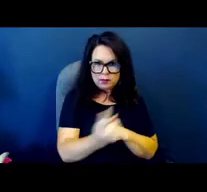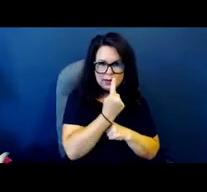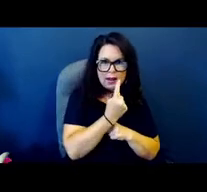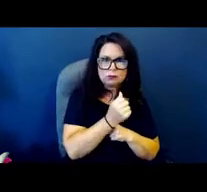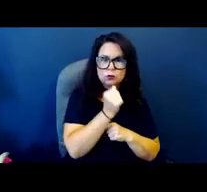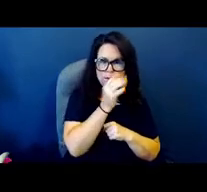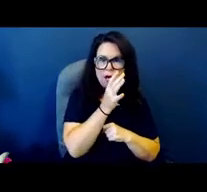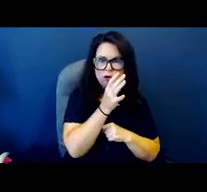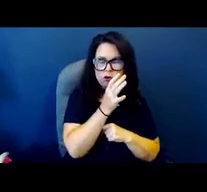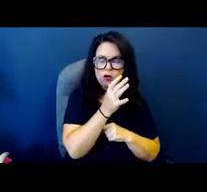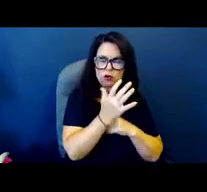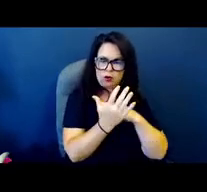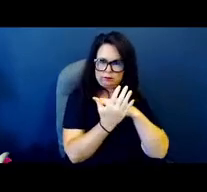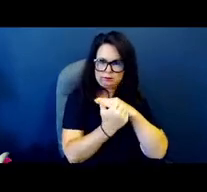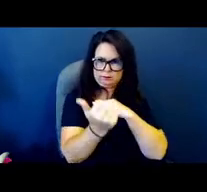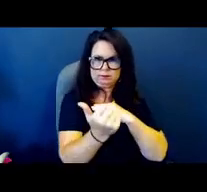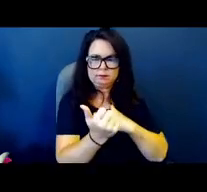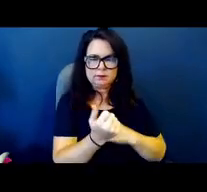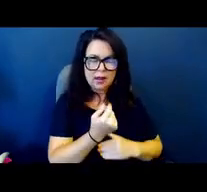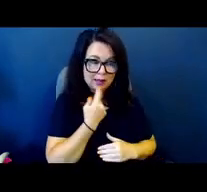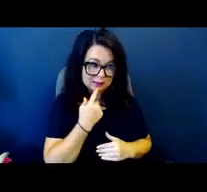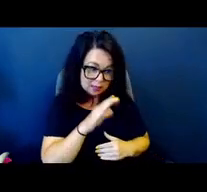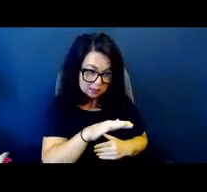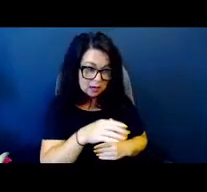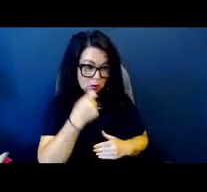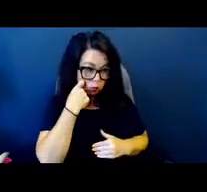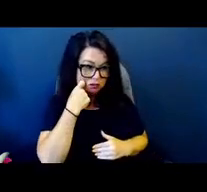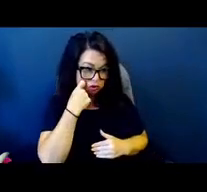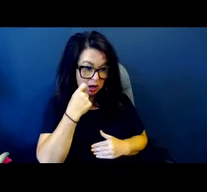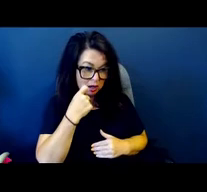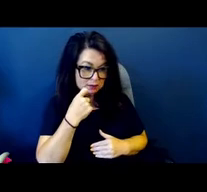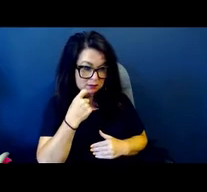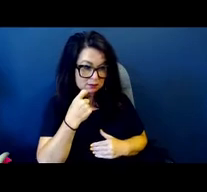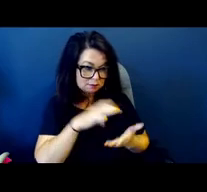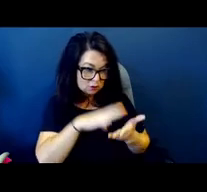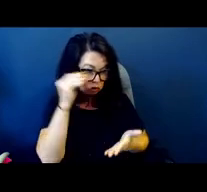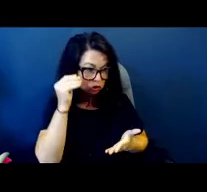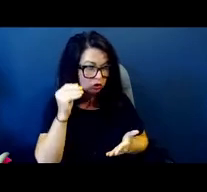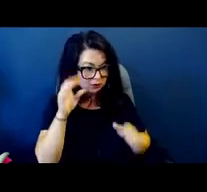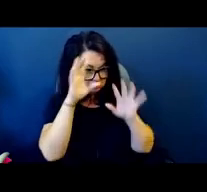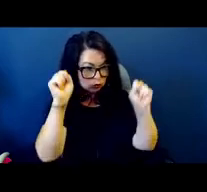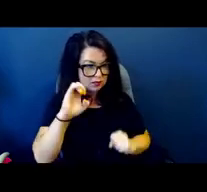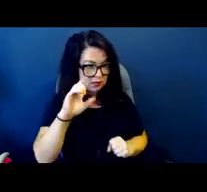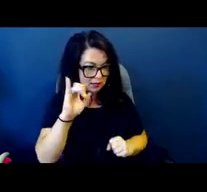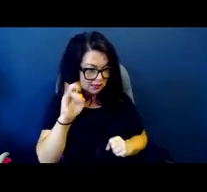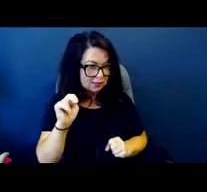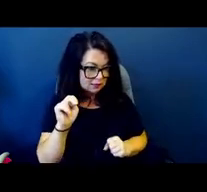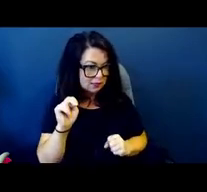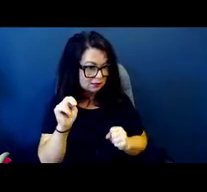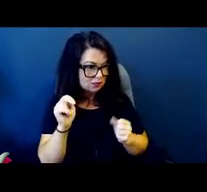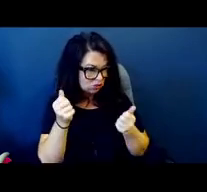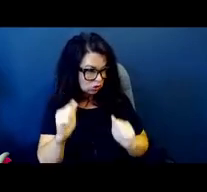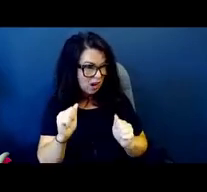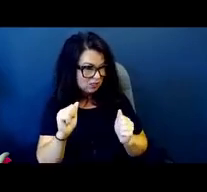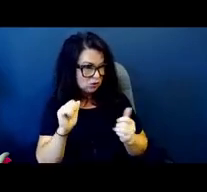know, we've just found out that President Clinton is trying to